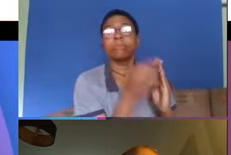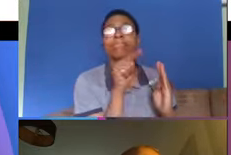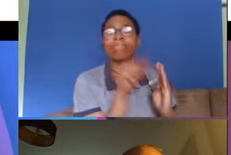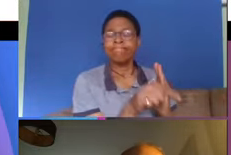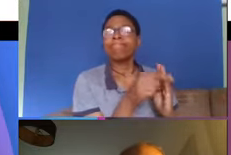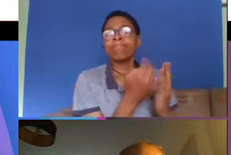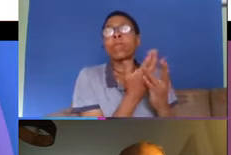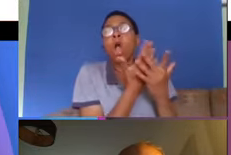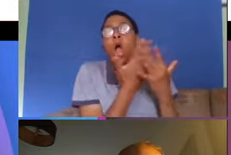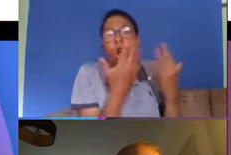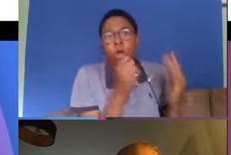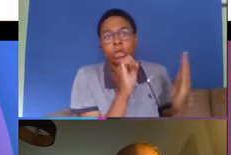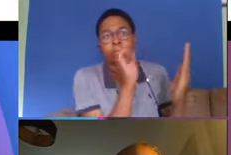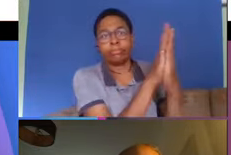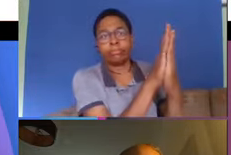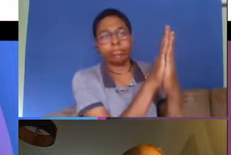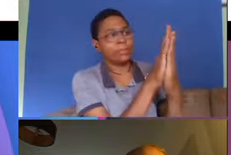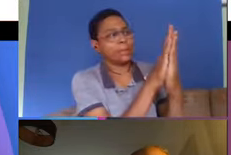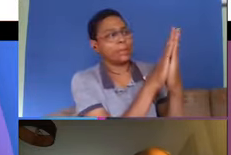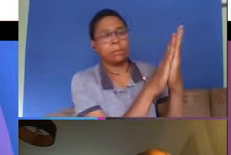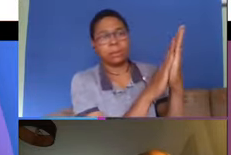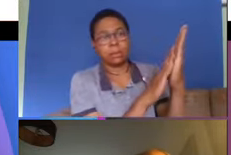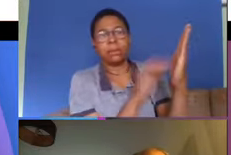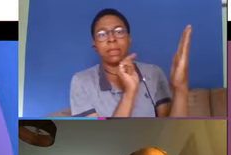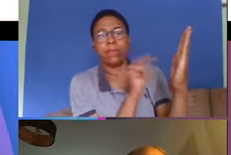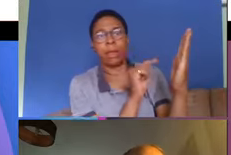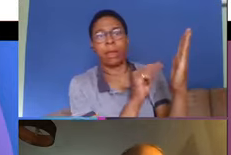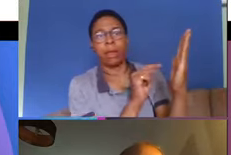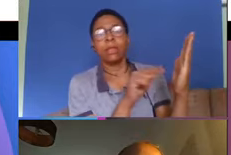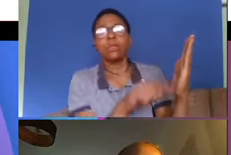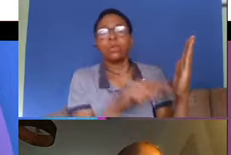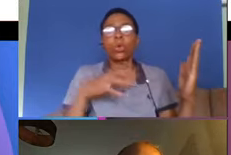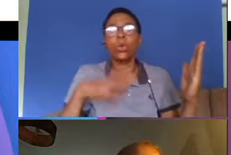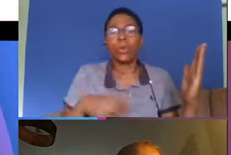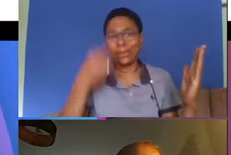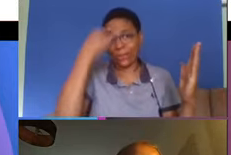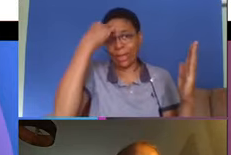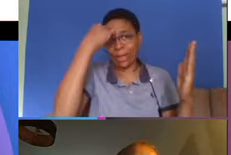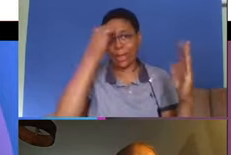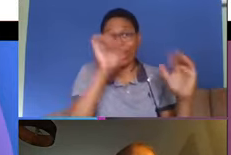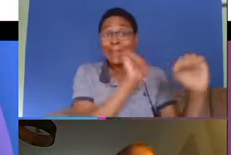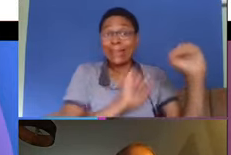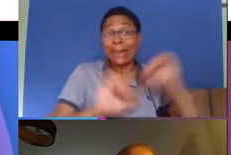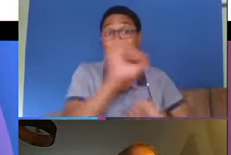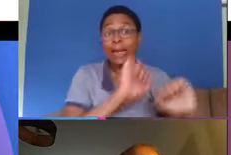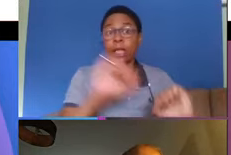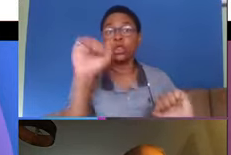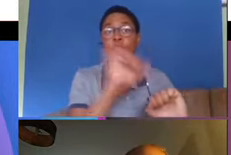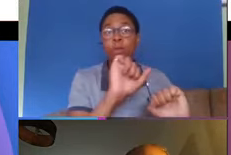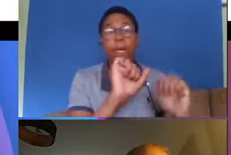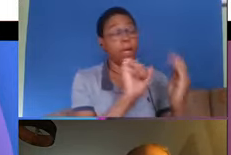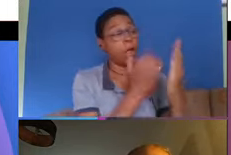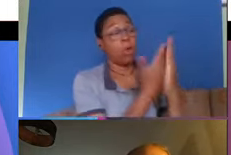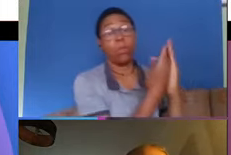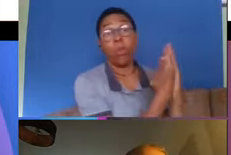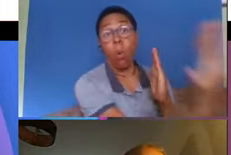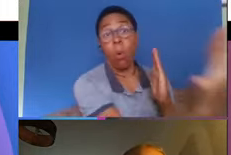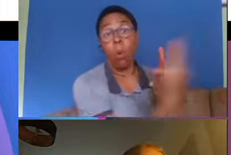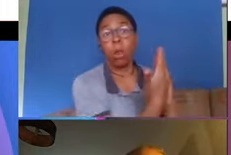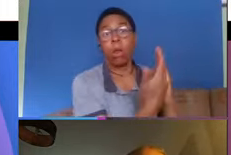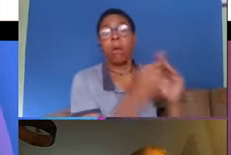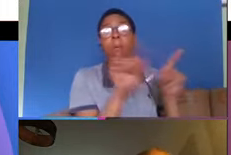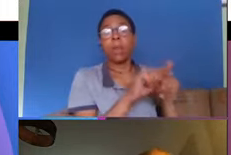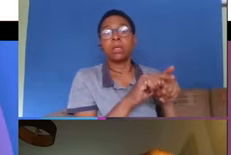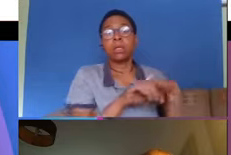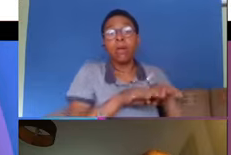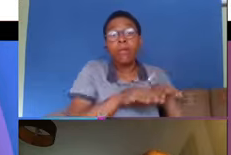causes droplet deposition. And so actually you need to focus your cleaning on the walls and edges of the walls near the floors, near the walls.